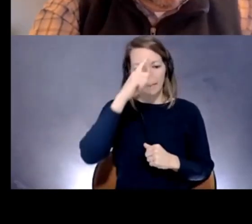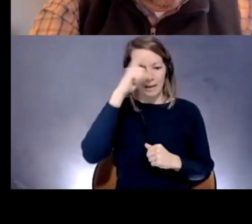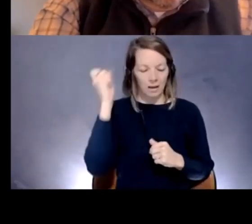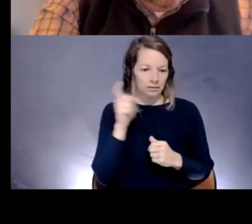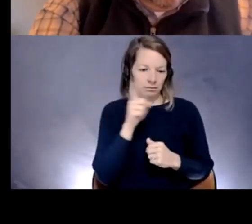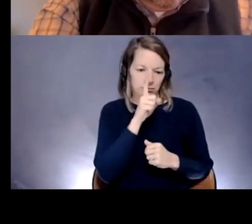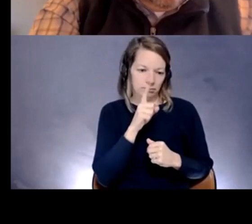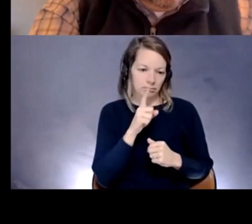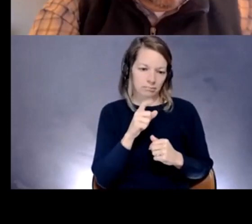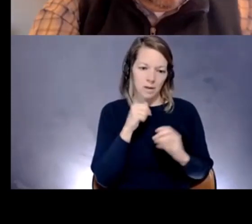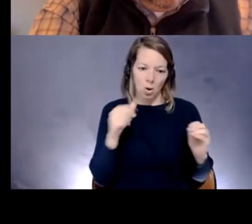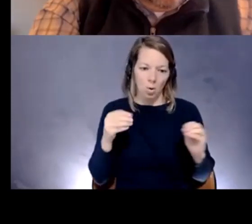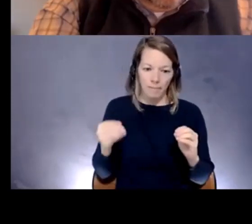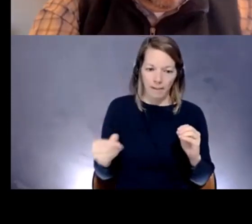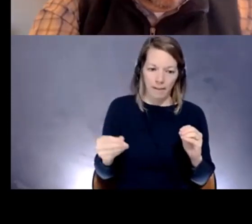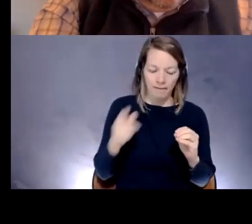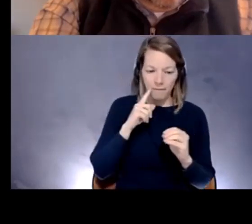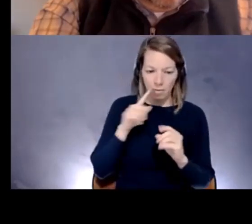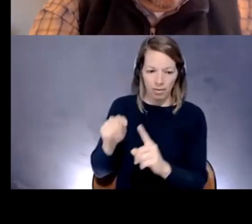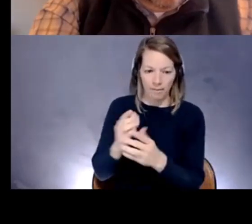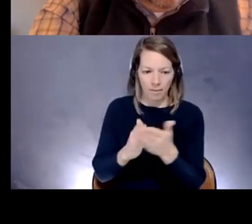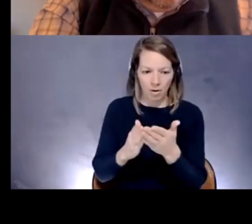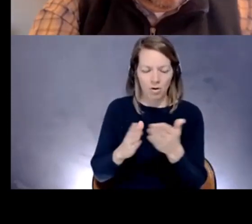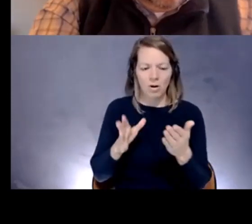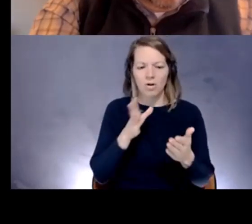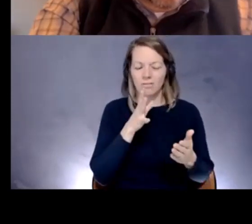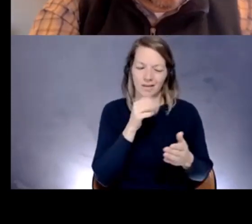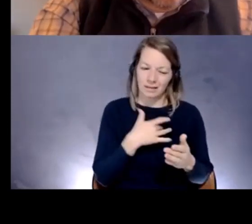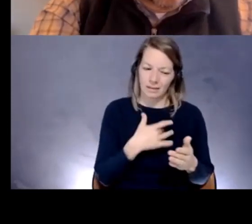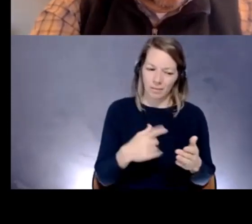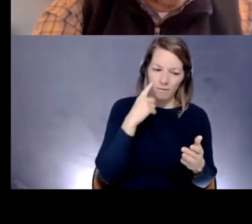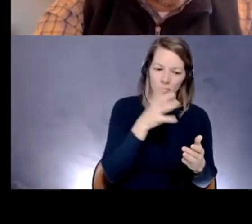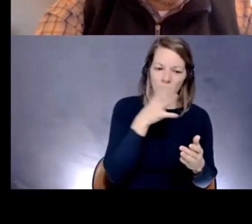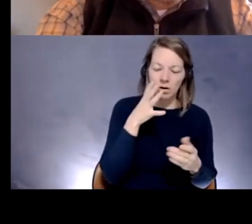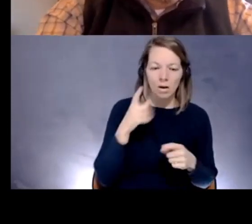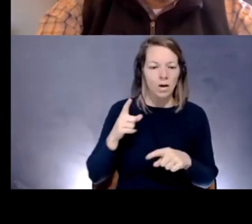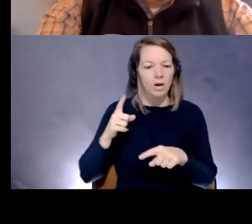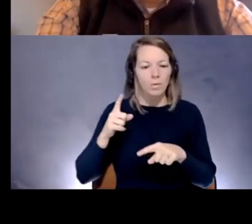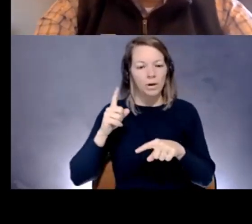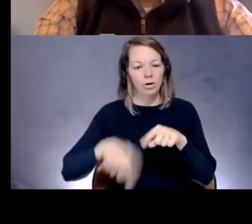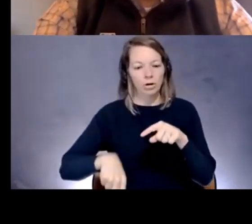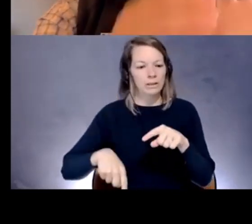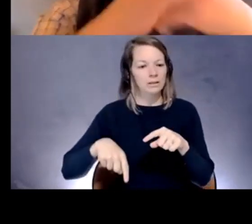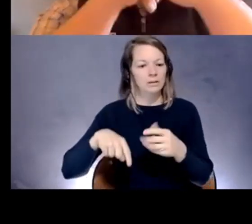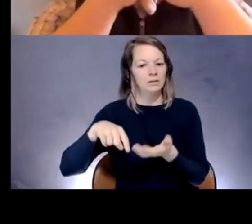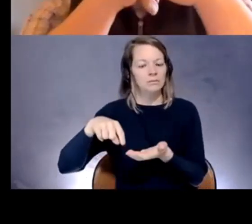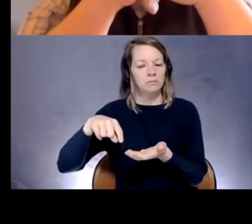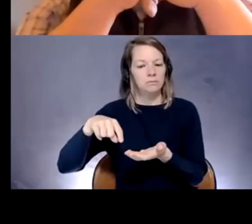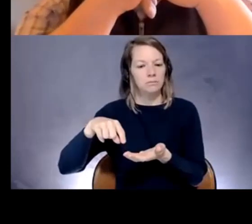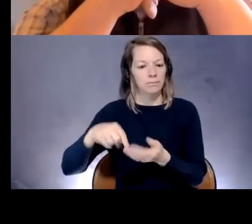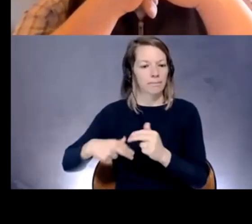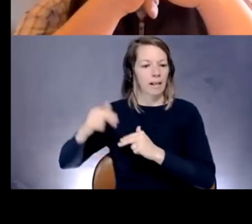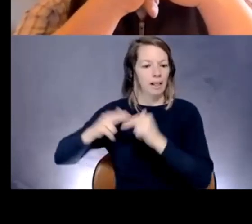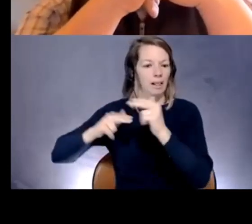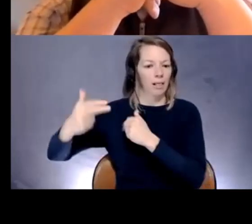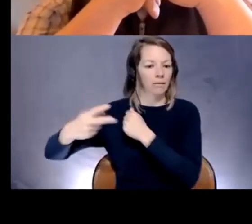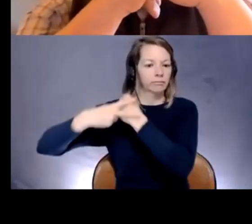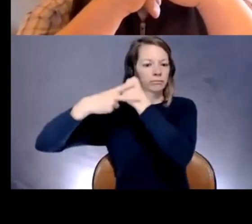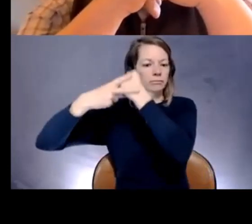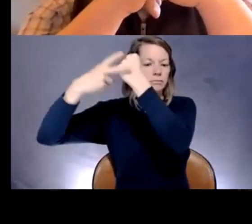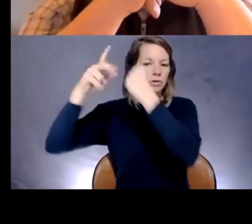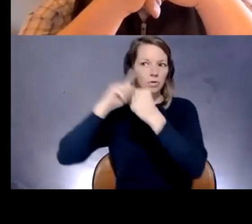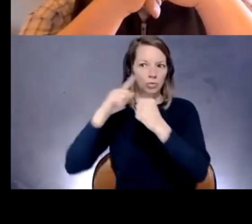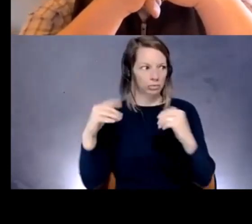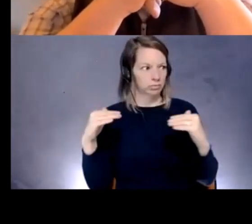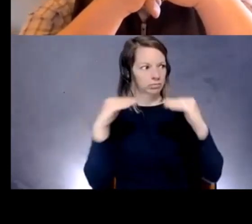not untypical in rural areas. We've not been able to build up reserves to make those investments to keep pace with what's